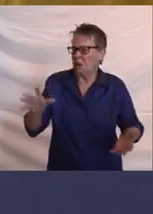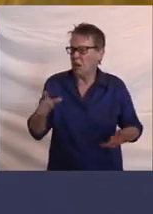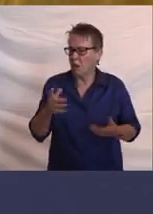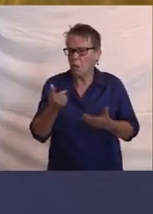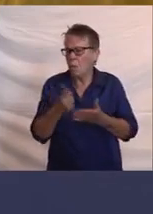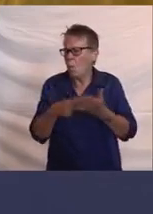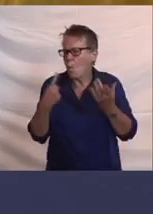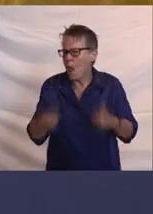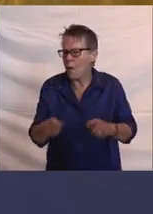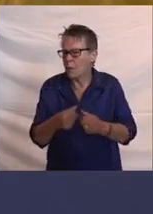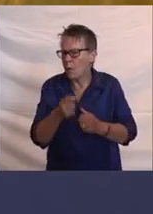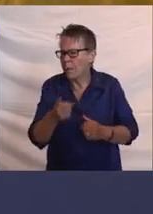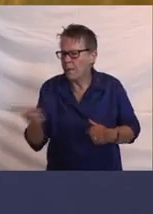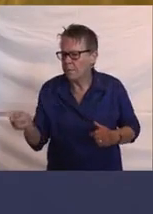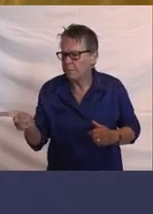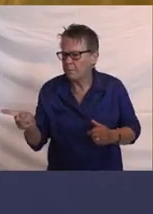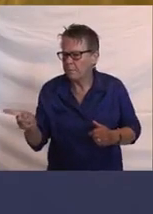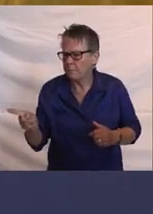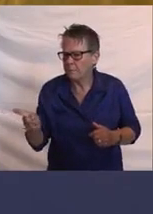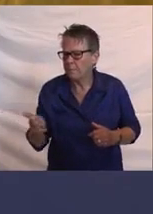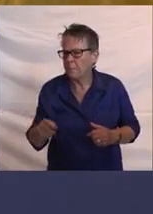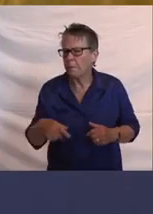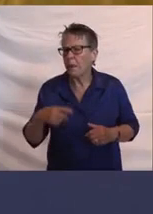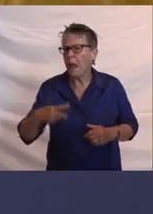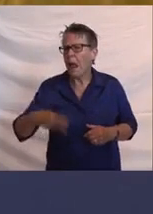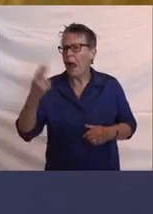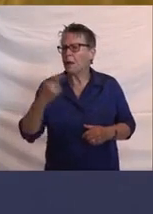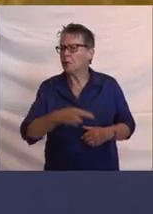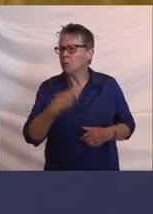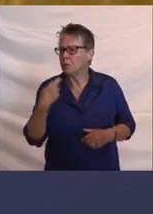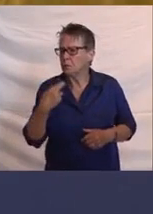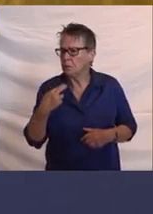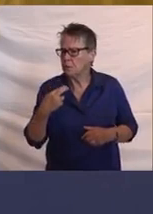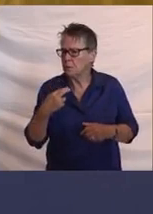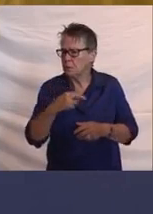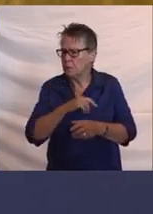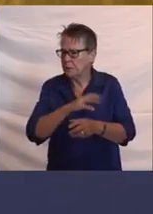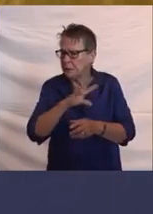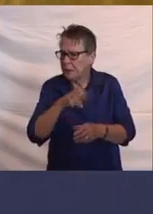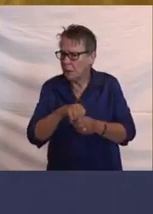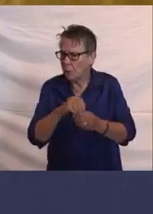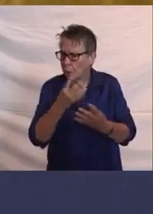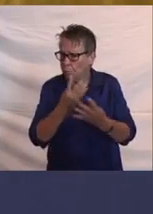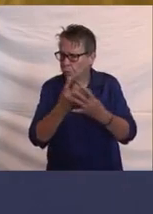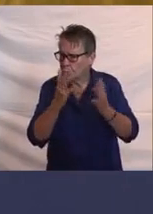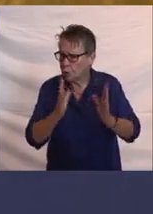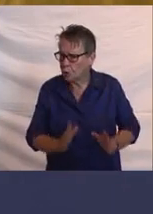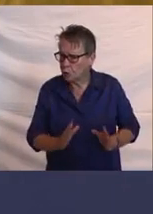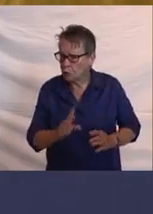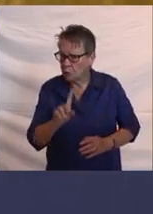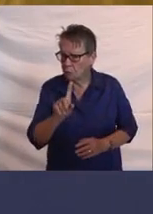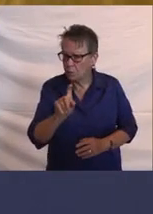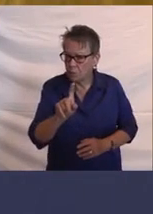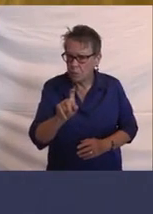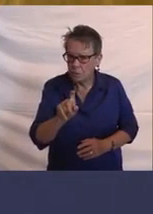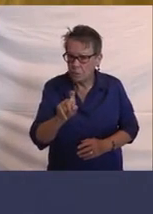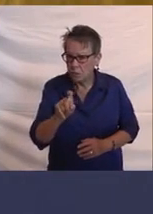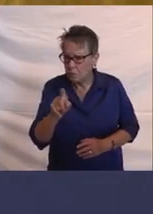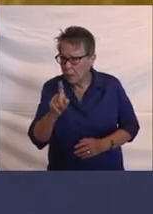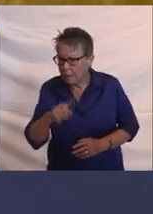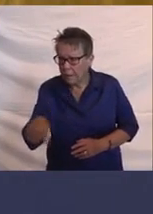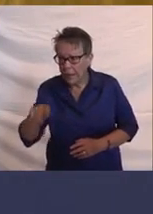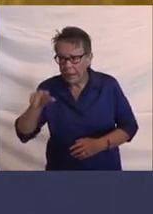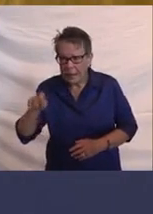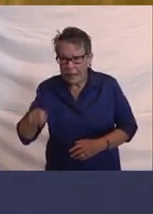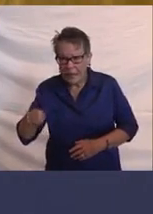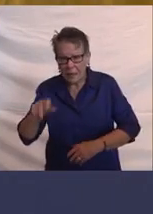in correctional facilities? And is it possible that these prisoners could be getting their vaccinations, their 3rd shots, before some folks who are